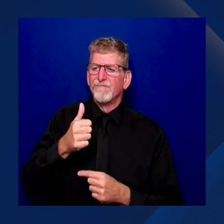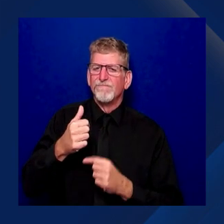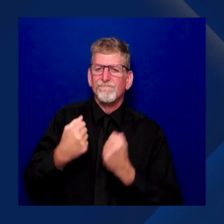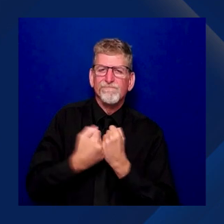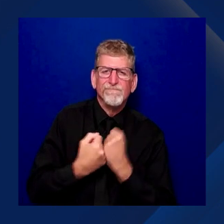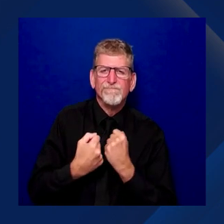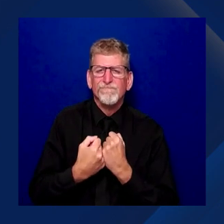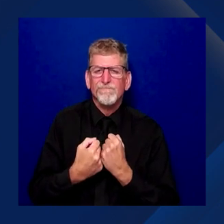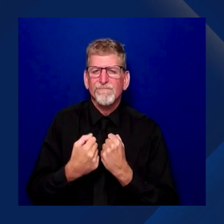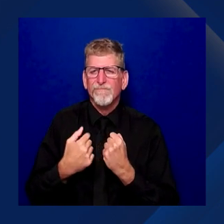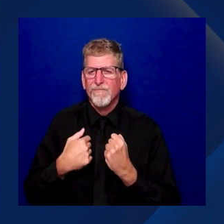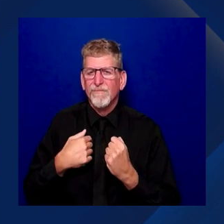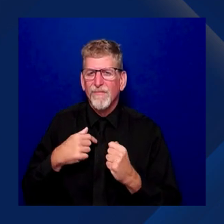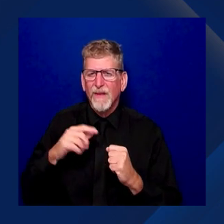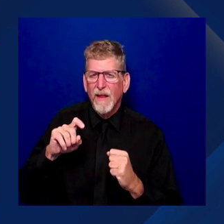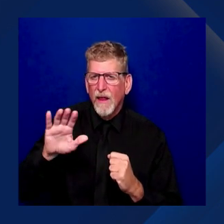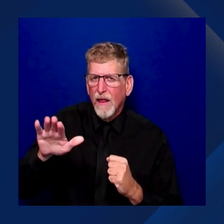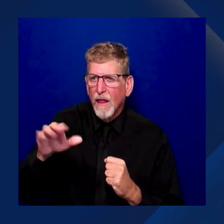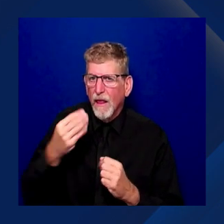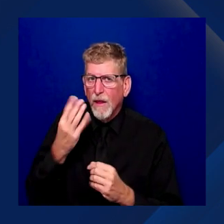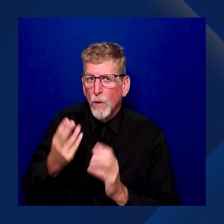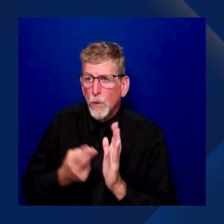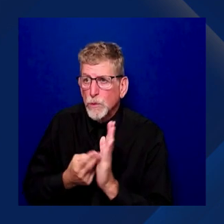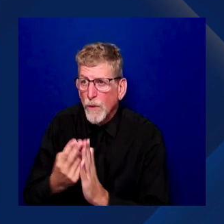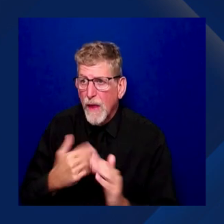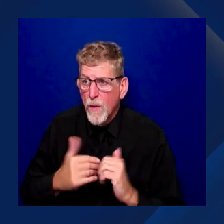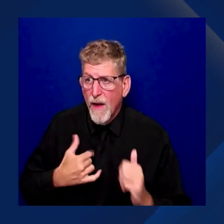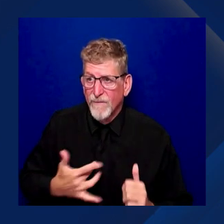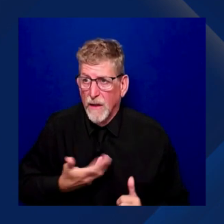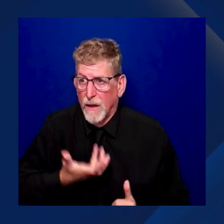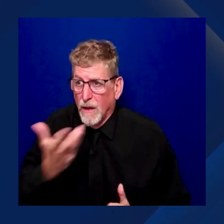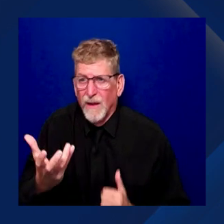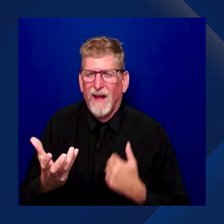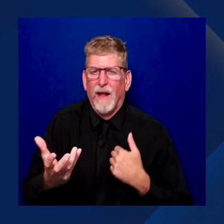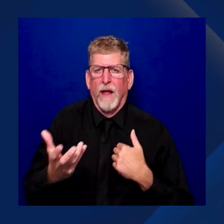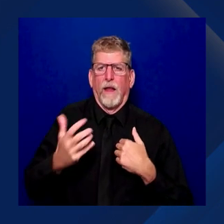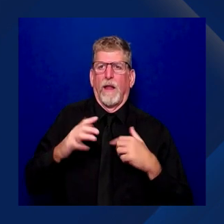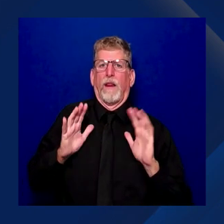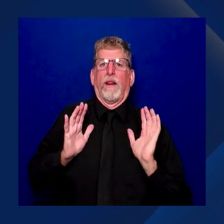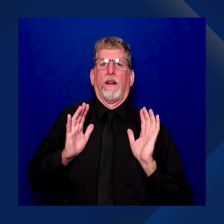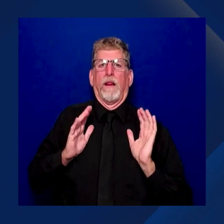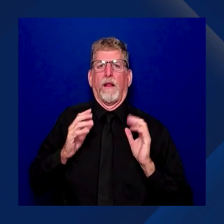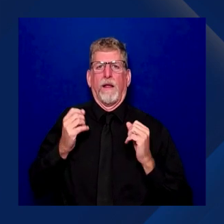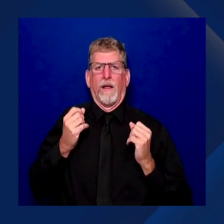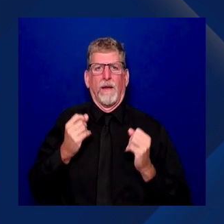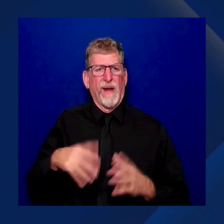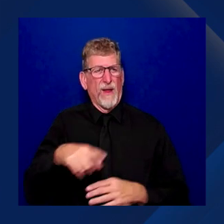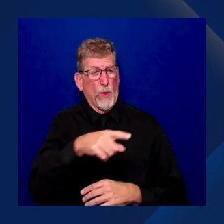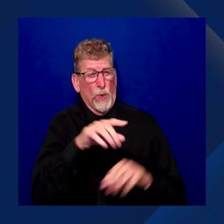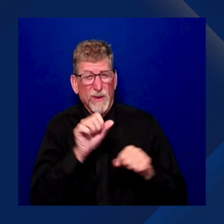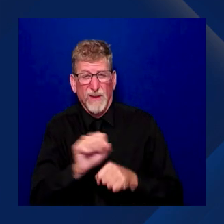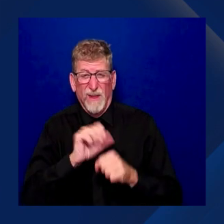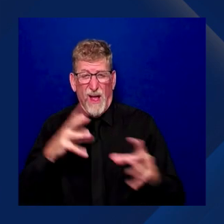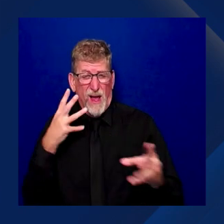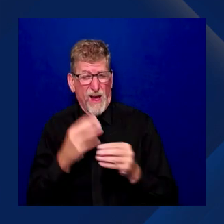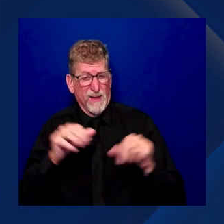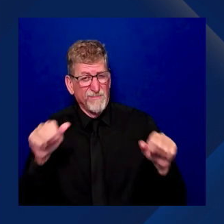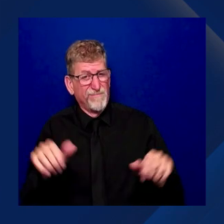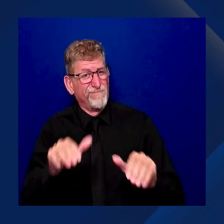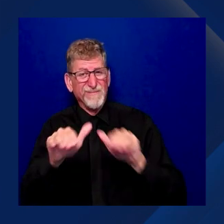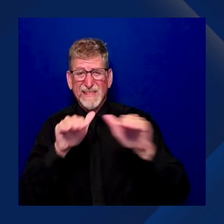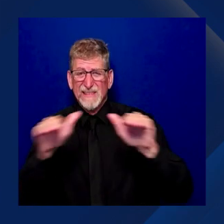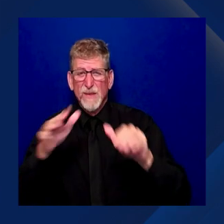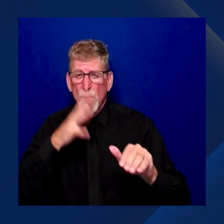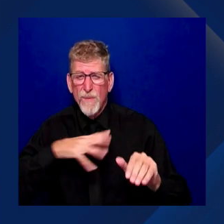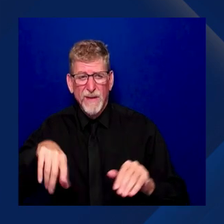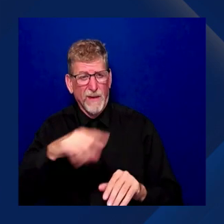actually feeling. Mm-hmm. And there's so much about the work that you have done that is reminding women they are not alone, mm-hmm. that this is